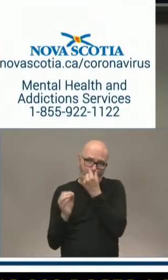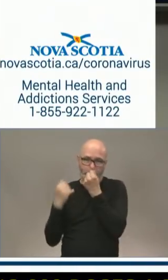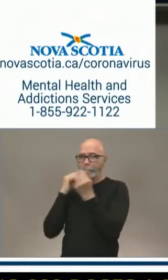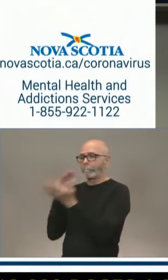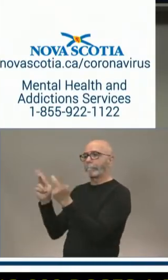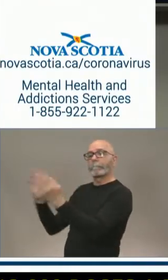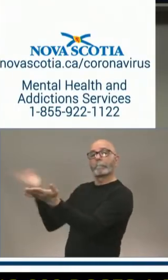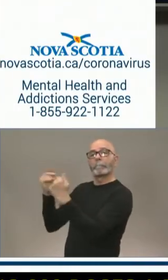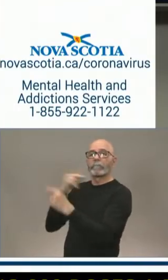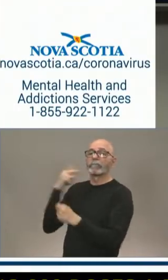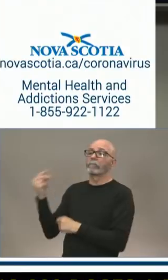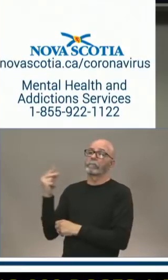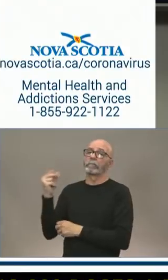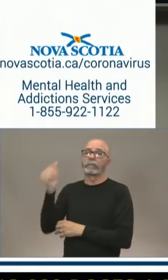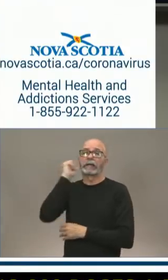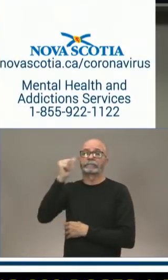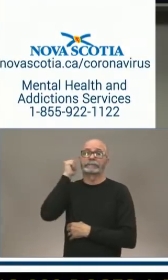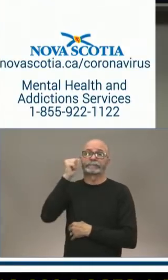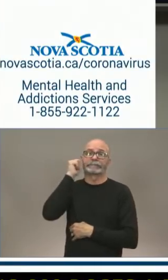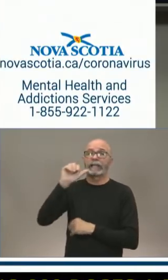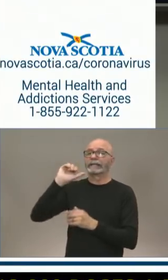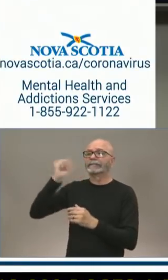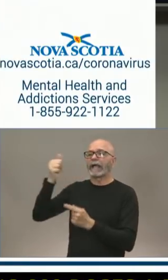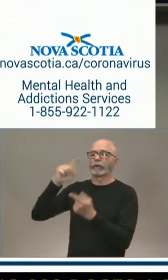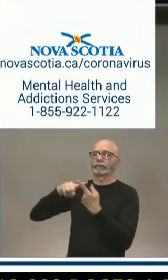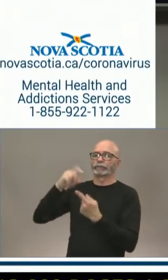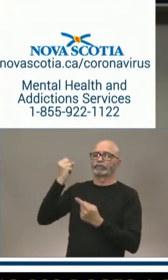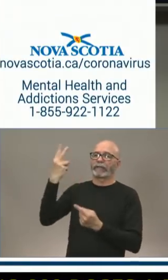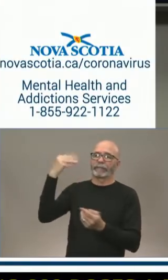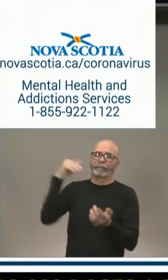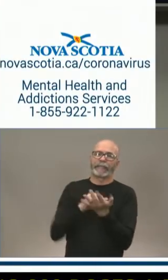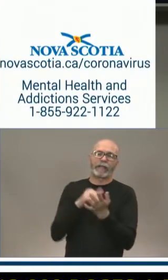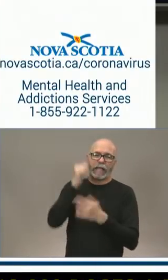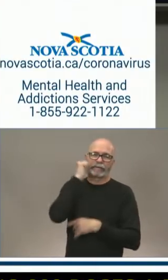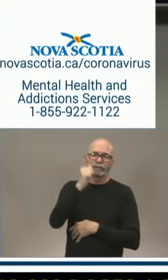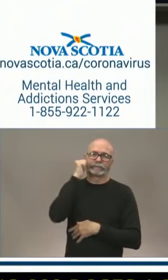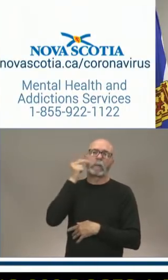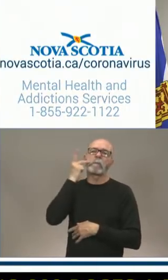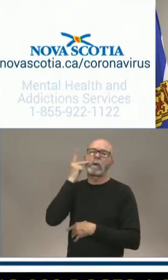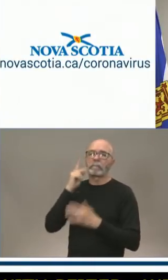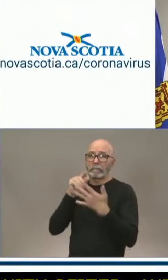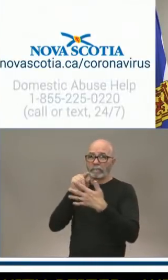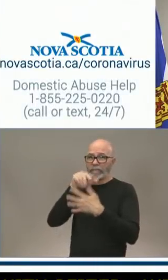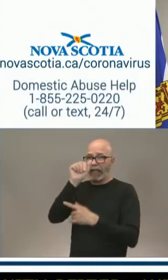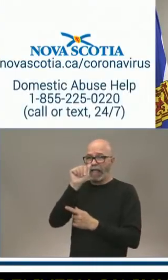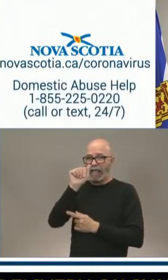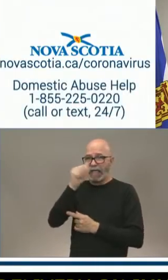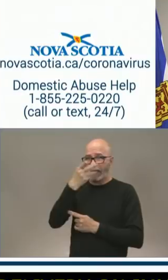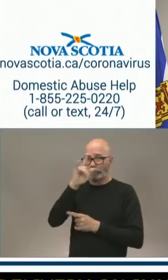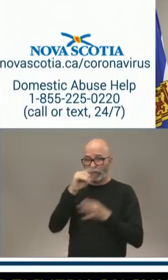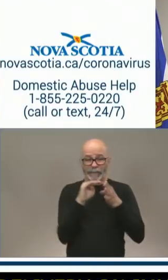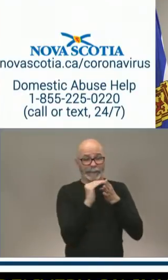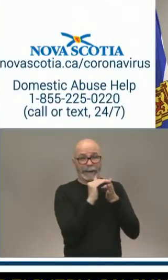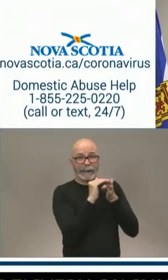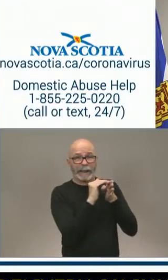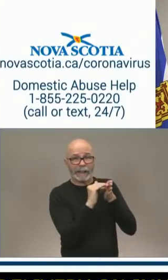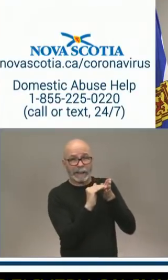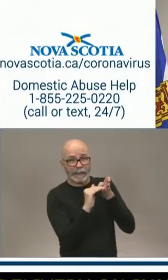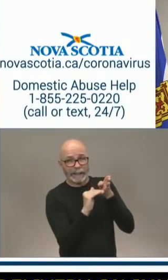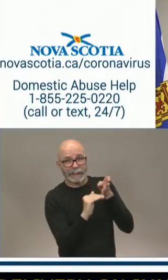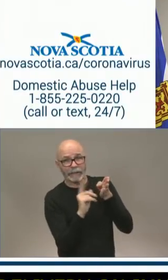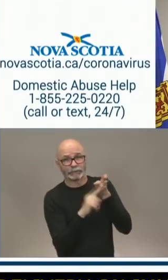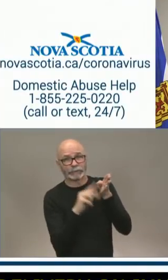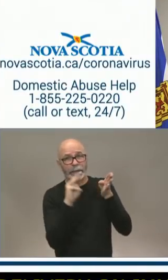per day once we get into late April, May, and June. Next, we'll go to Nabal Snan from the Chronicle Herald. Go ahead, Nabal.